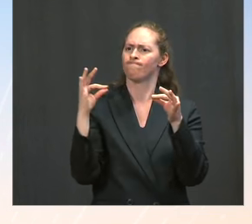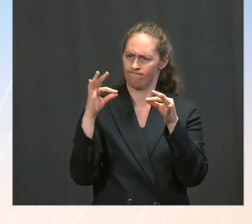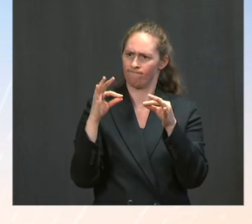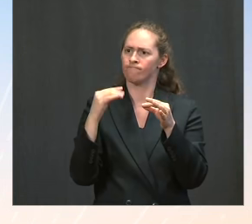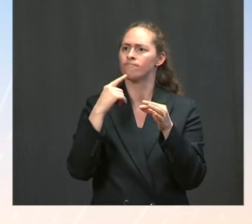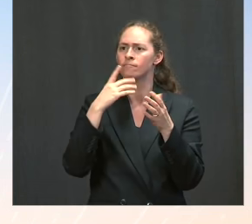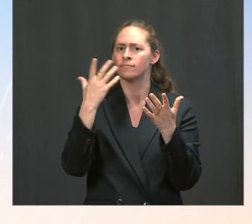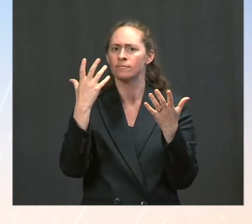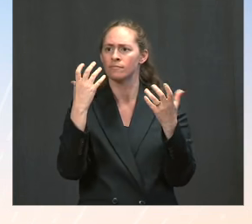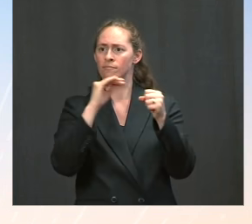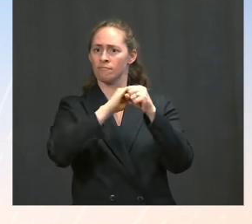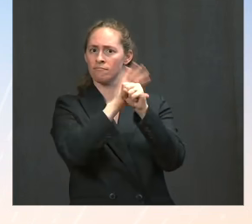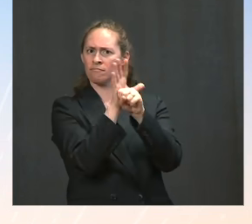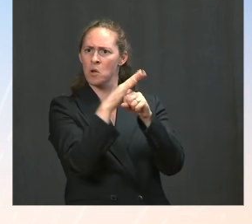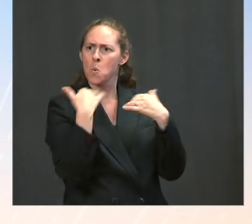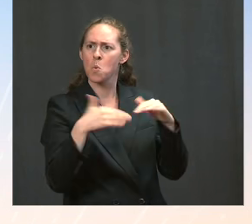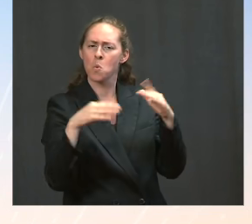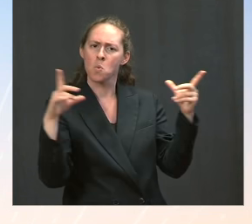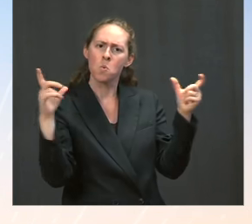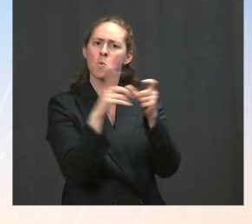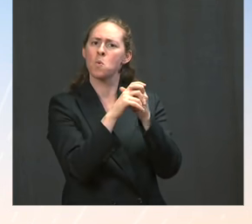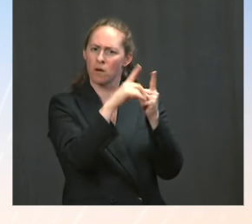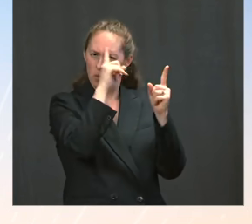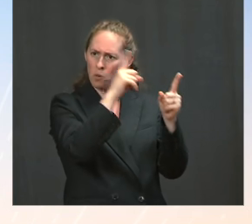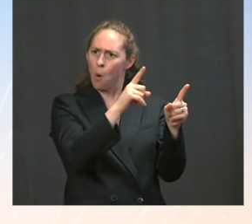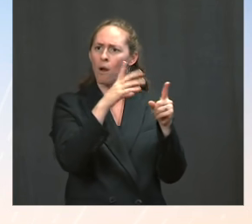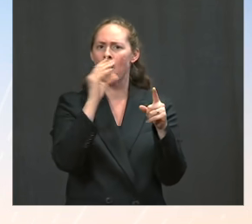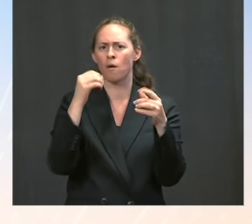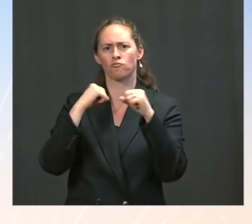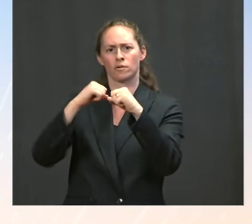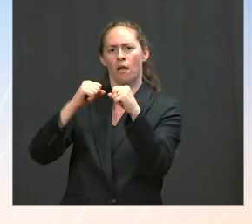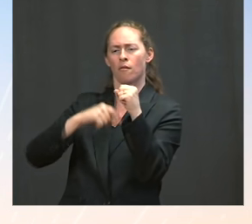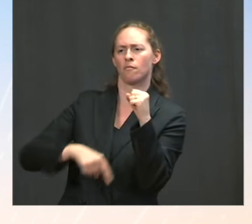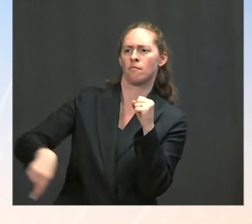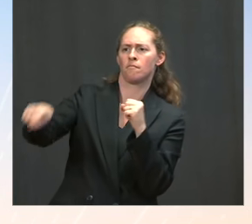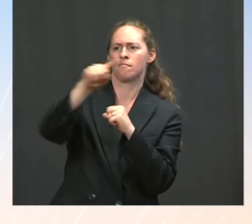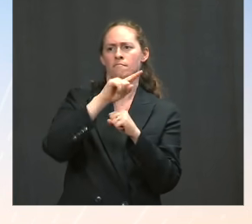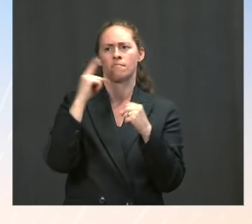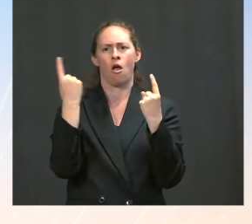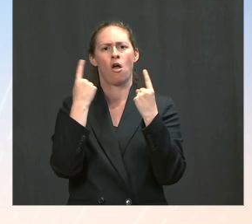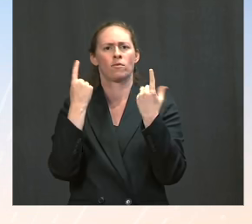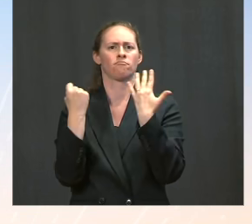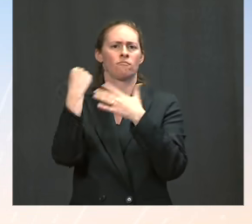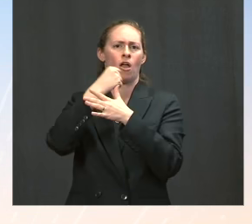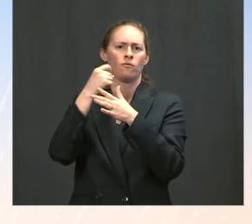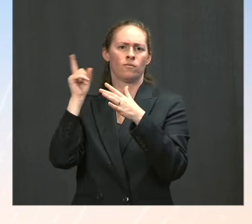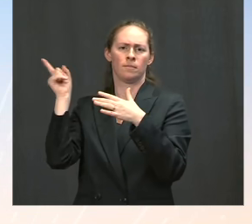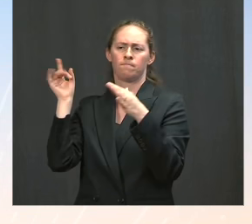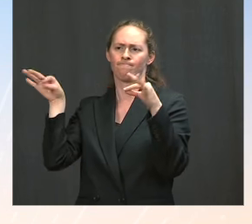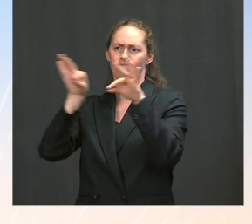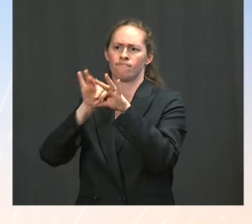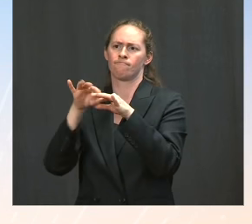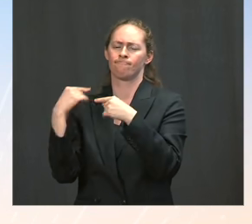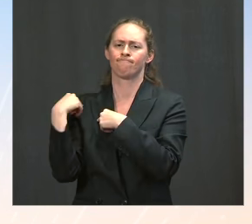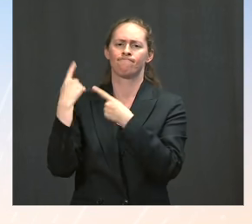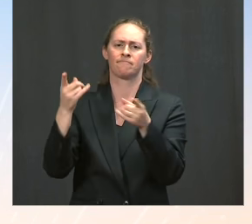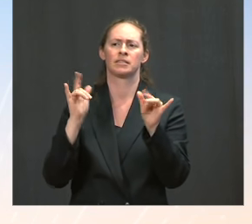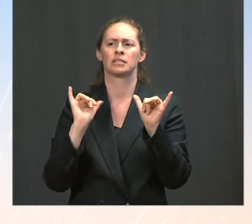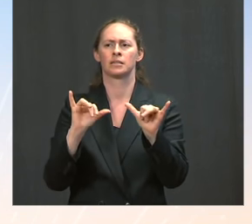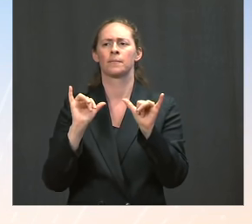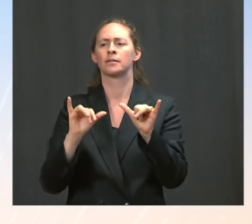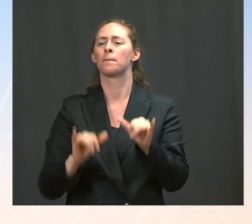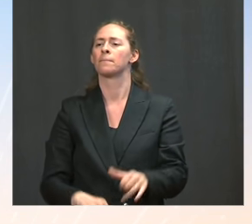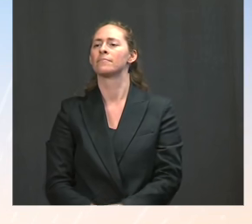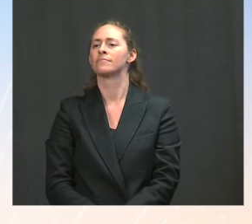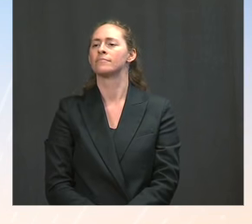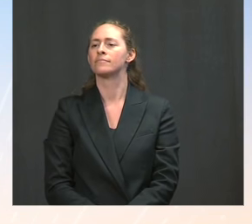virus, has been, continues to be, his number one priority, and that he's going to govern for all Americans, Democrats, independents,